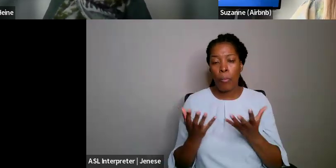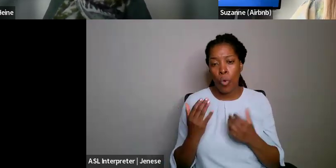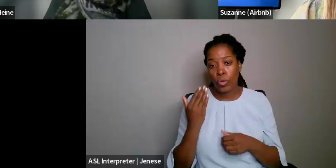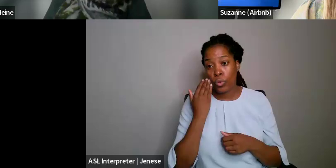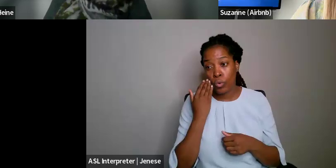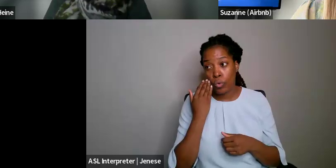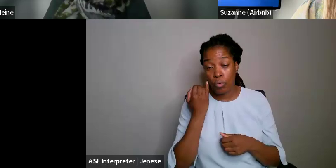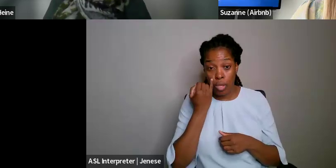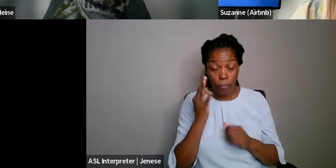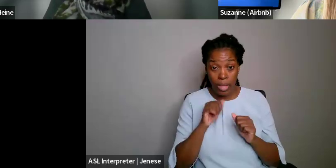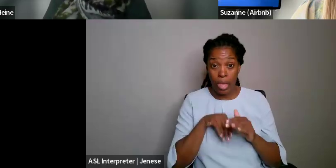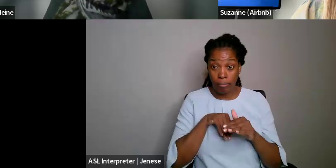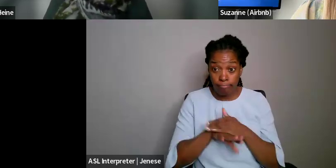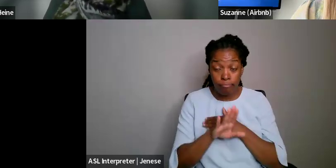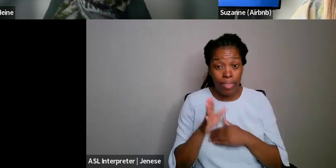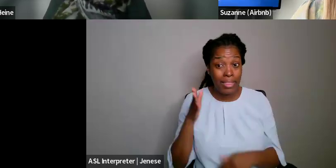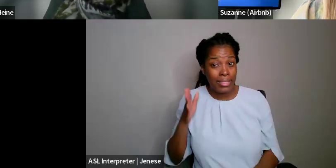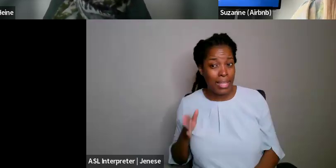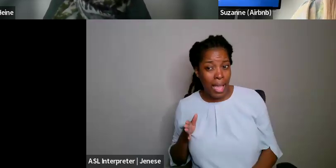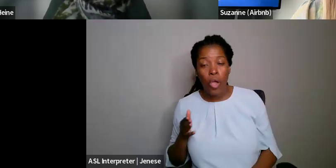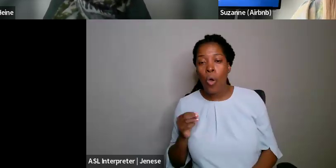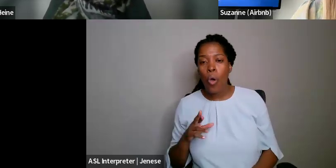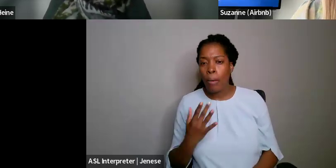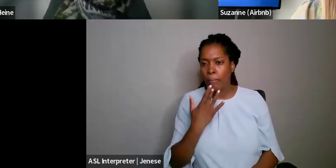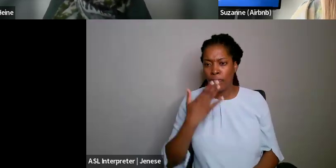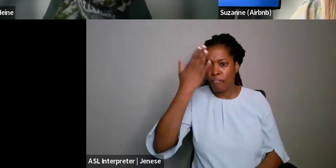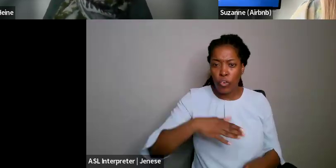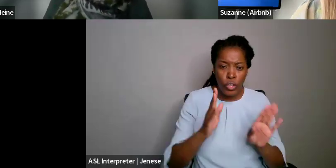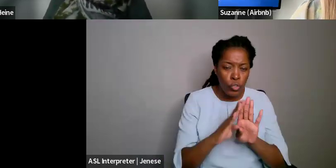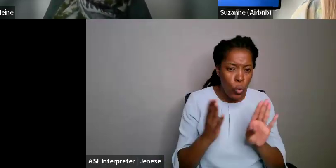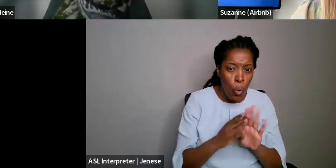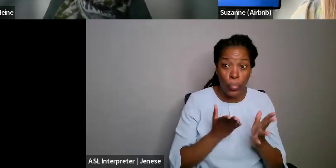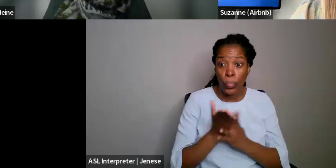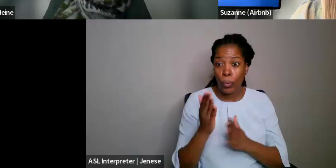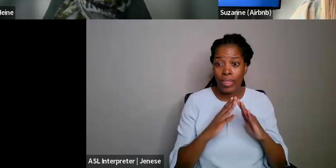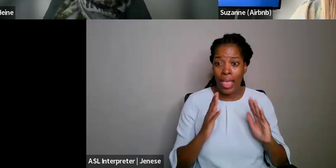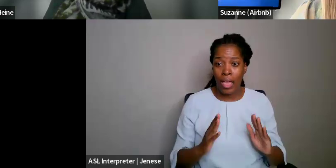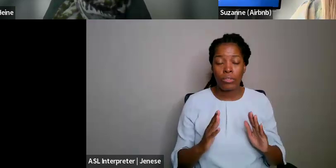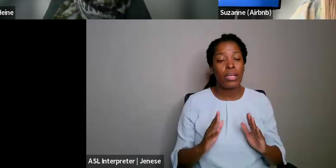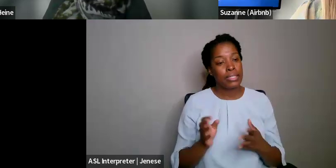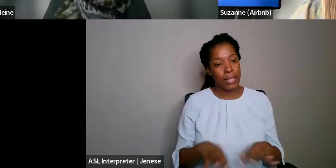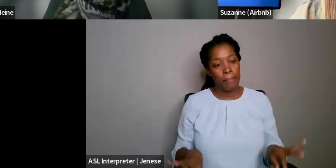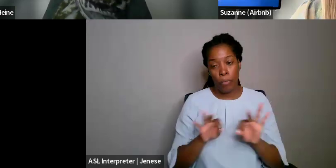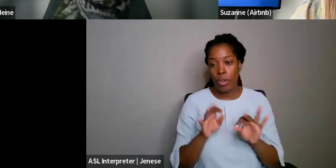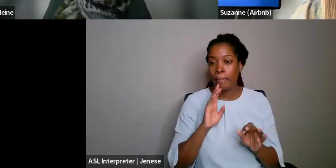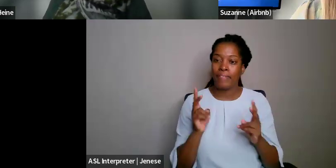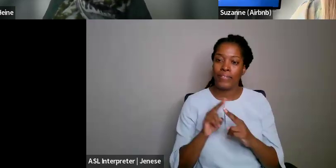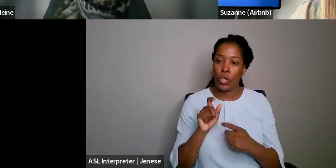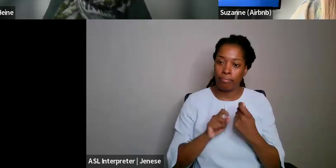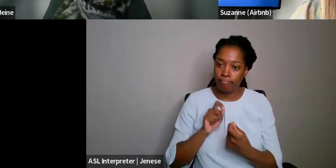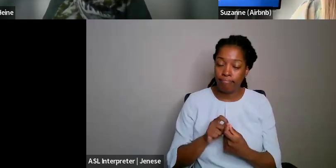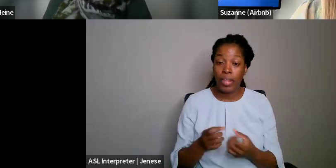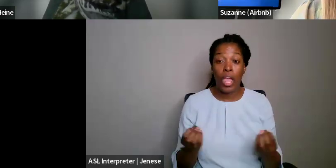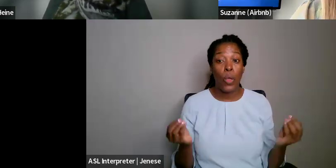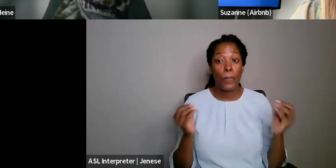the side of your property, or do they come through the house, whatever. So it's so important to be completely accurate, have lots of photos. The more